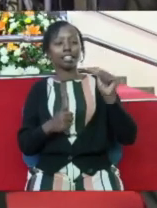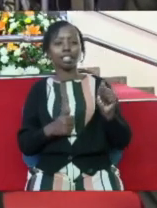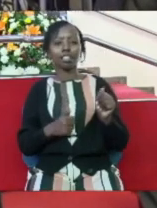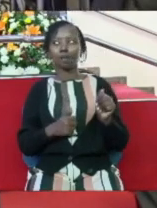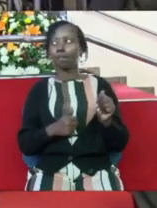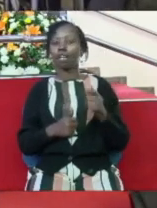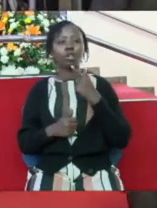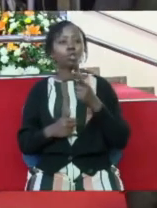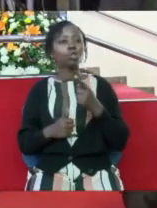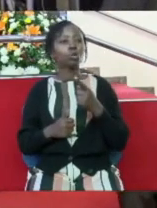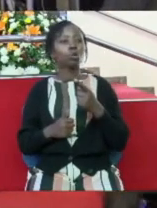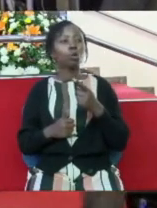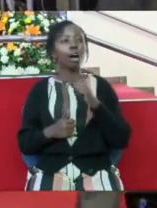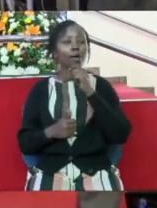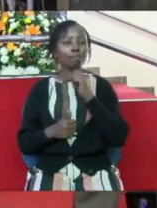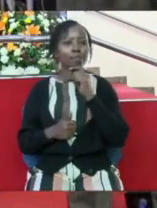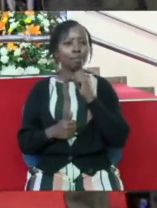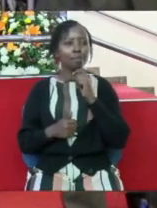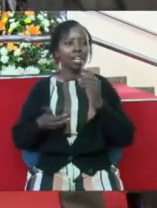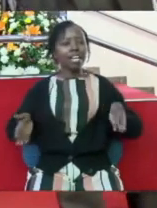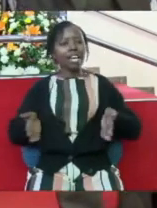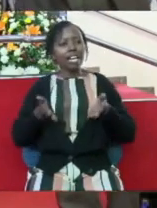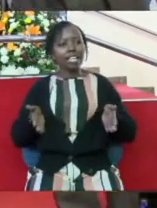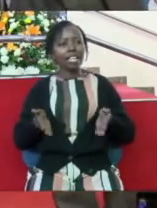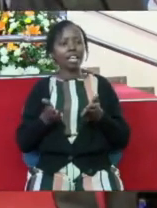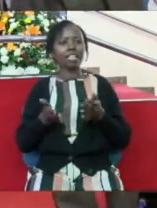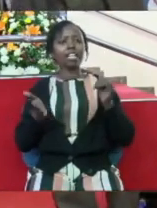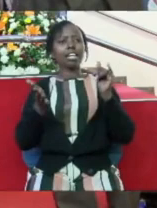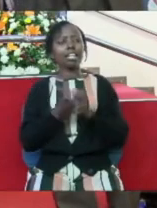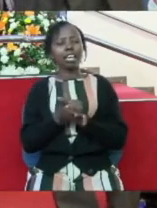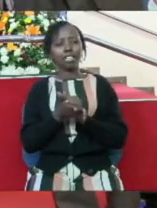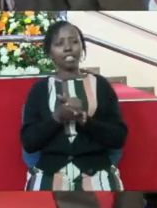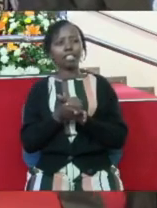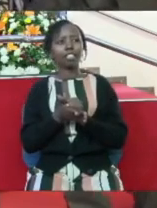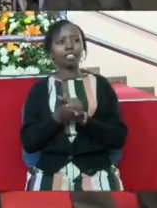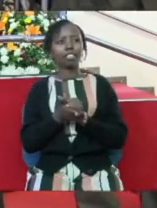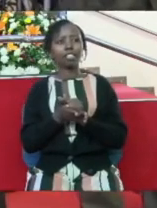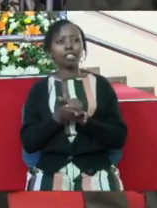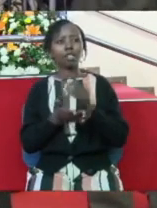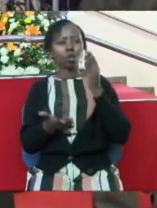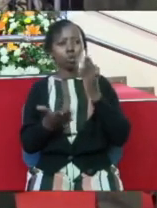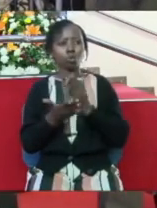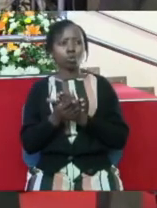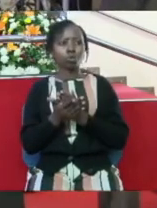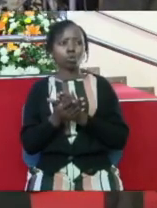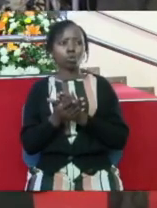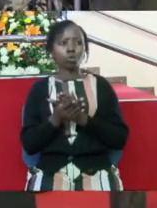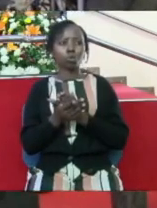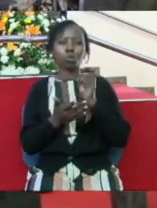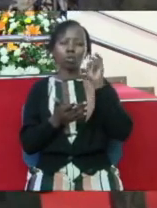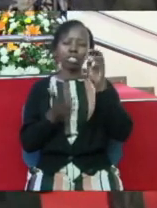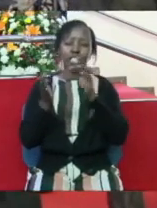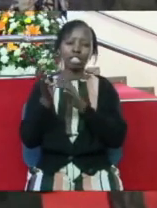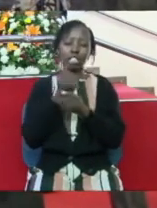men were being encouraged. Hao watu walikuwa kitiwa moyo. That they will not go under now that their Savior had gone.